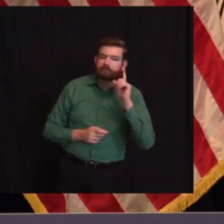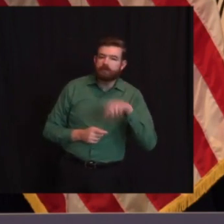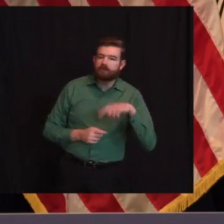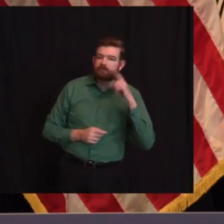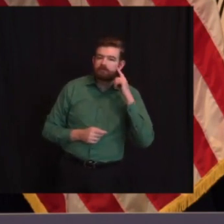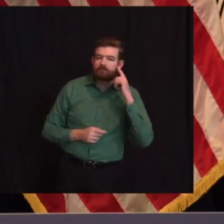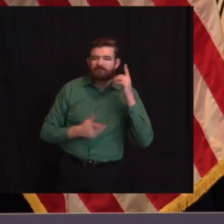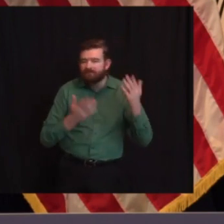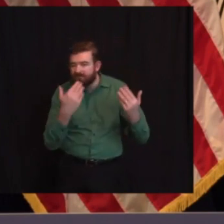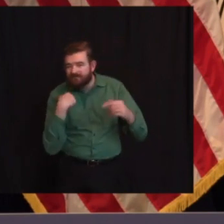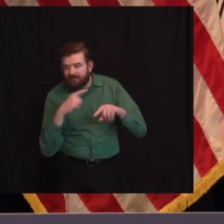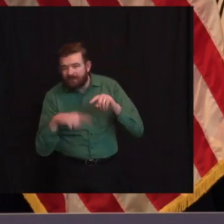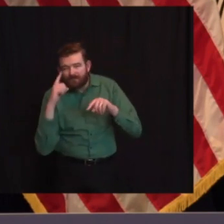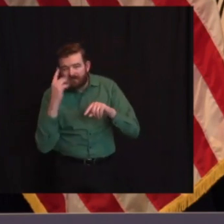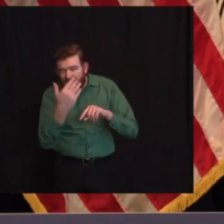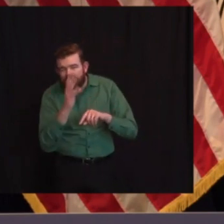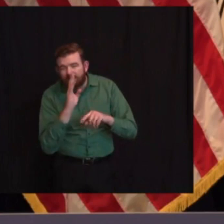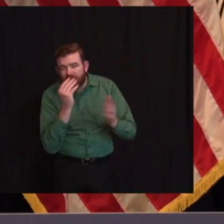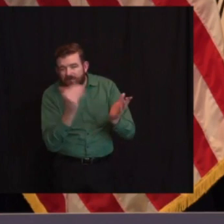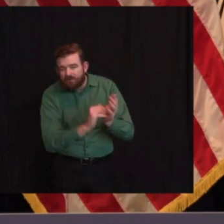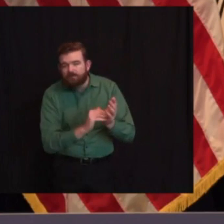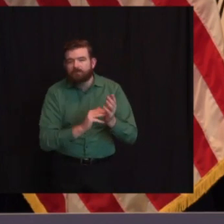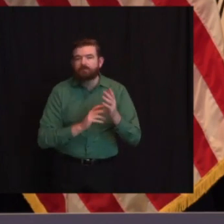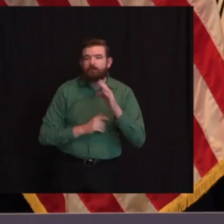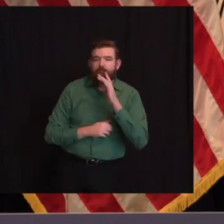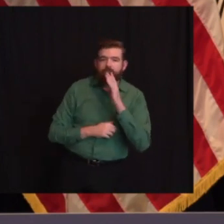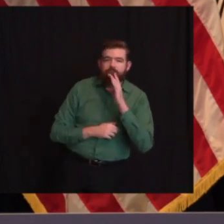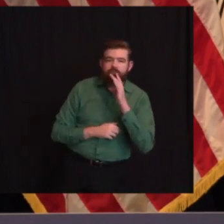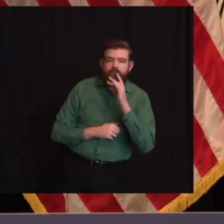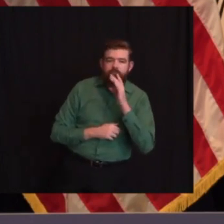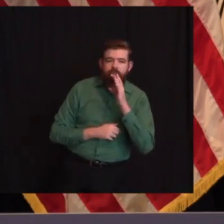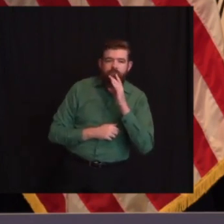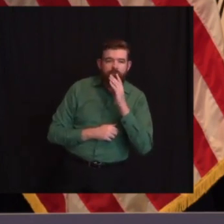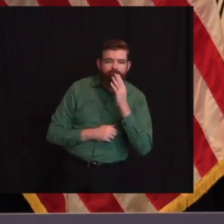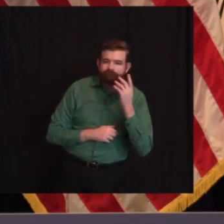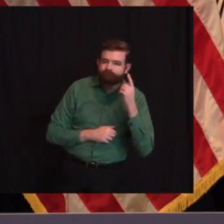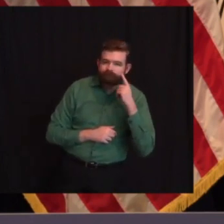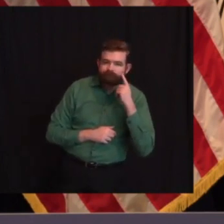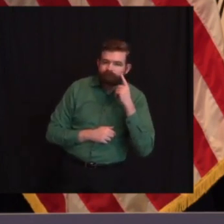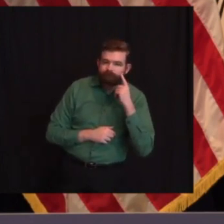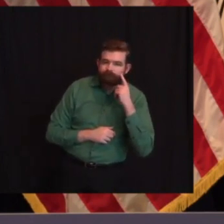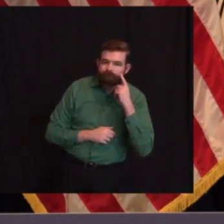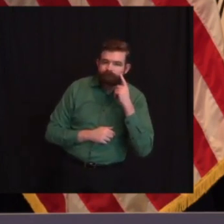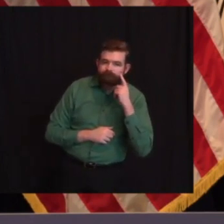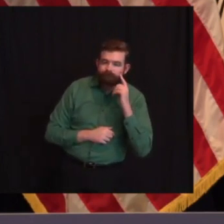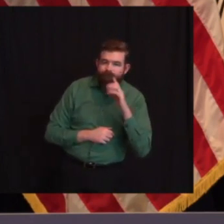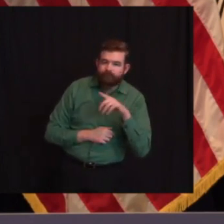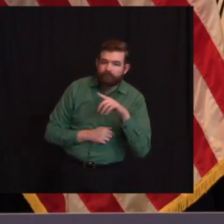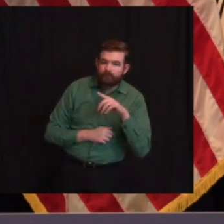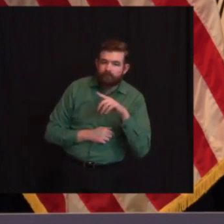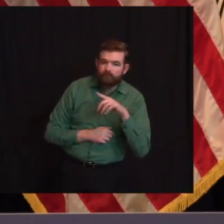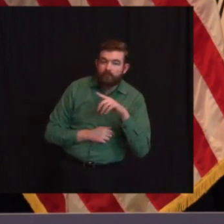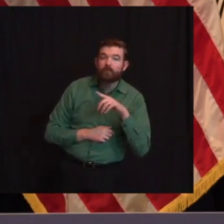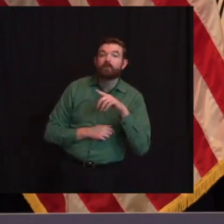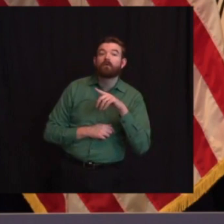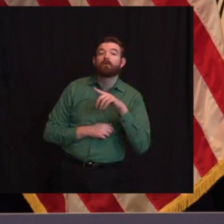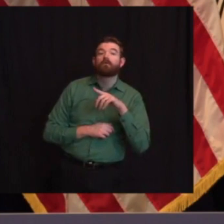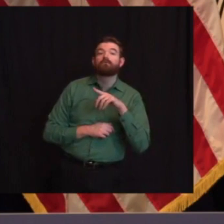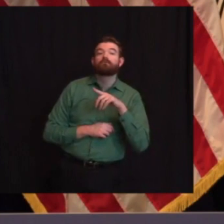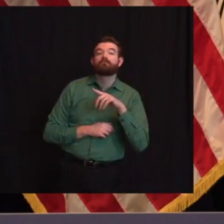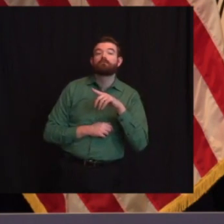apologize. Doug Meligari, Pine Barrens Tribune newspaper. As of last report,